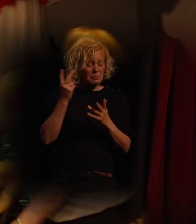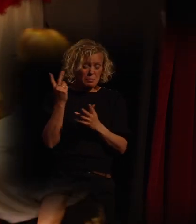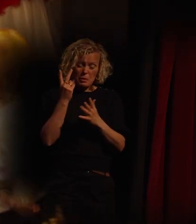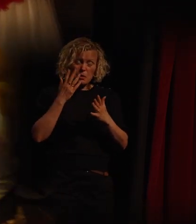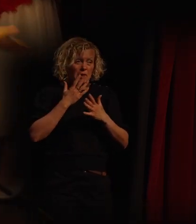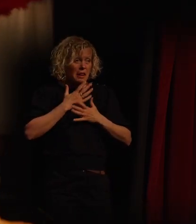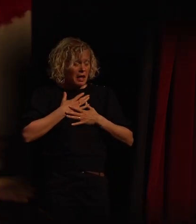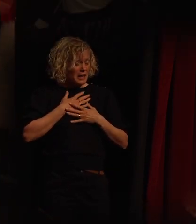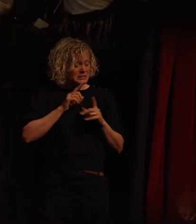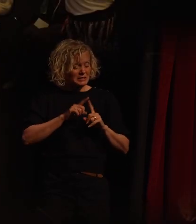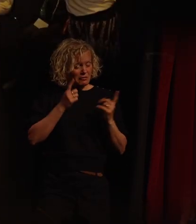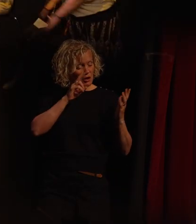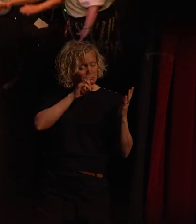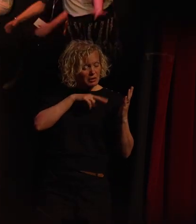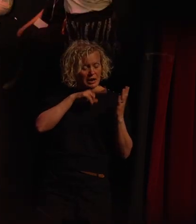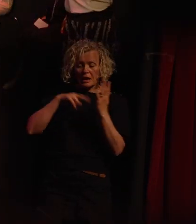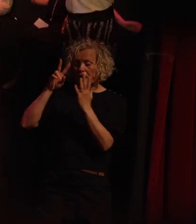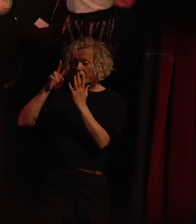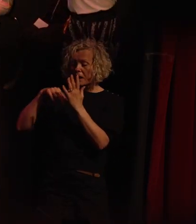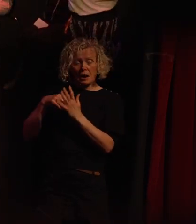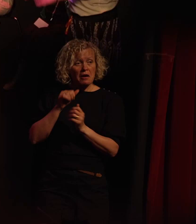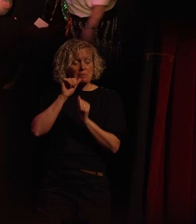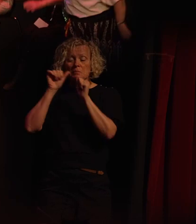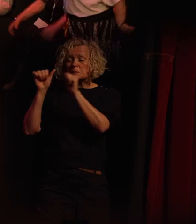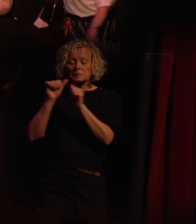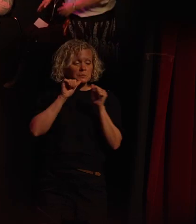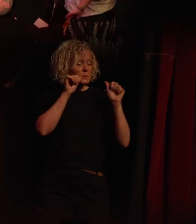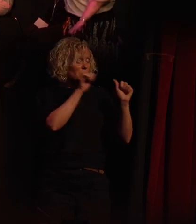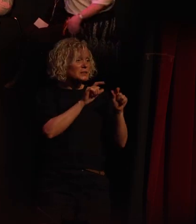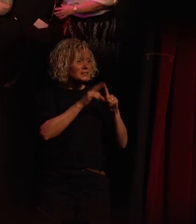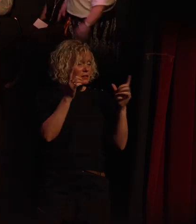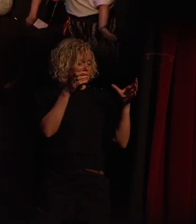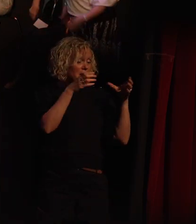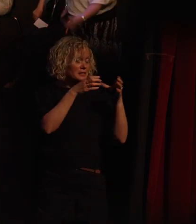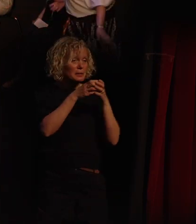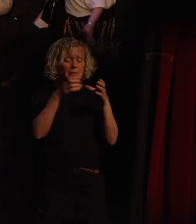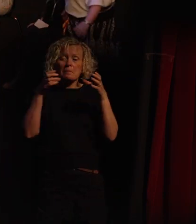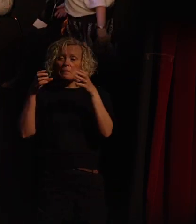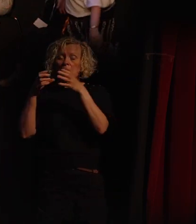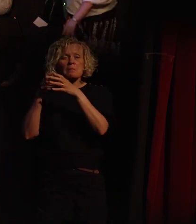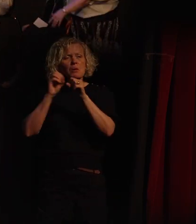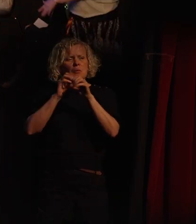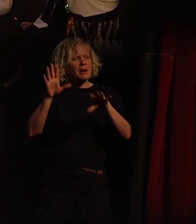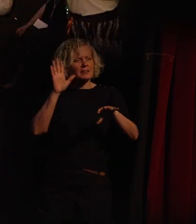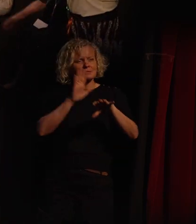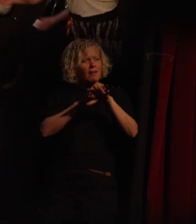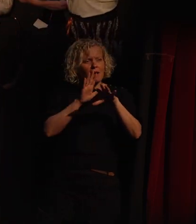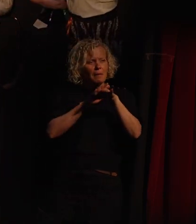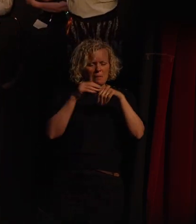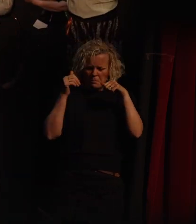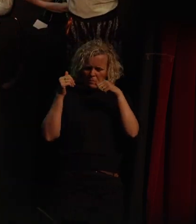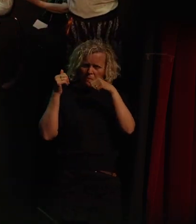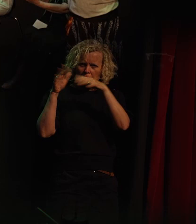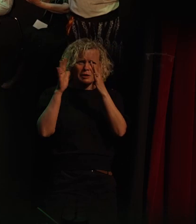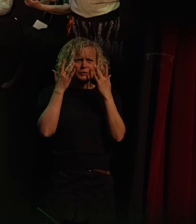you two. Different teams. Four. Well done. Shake them out. Take your